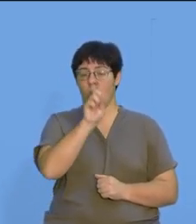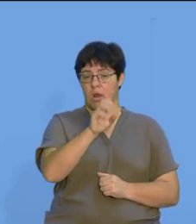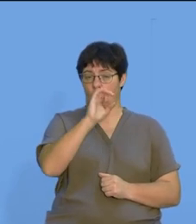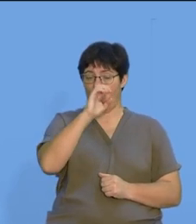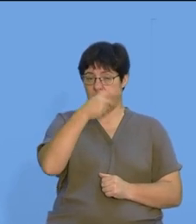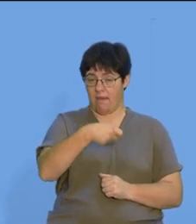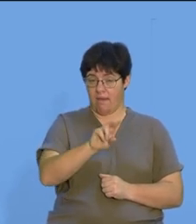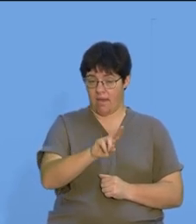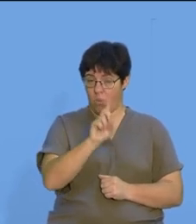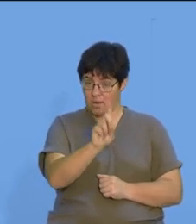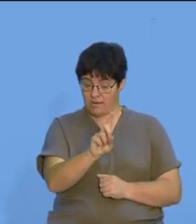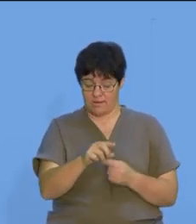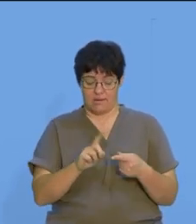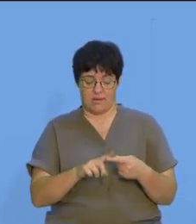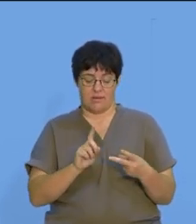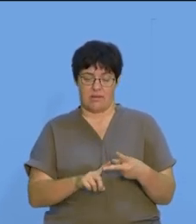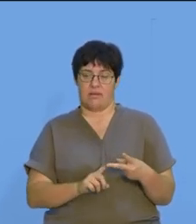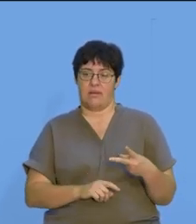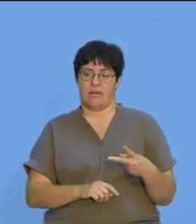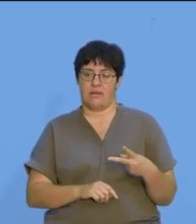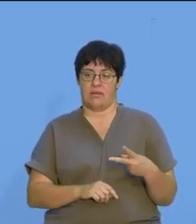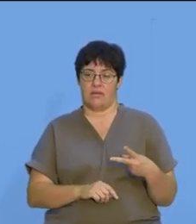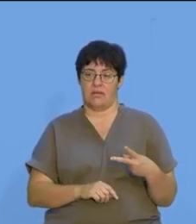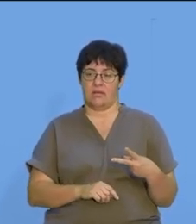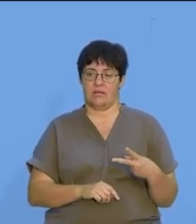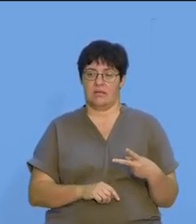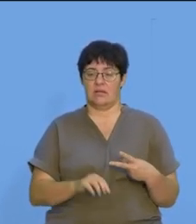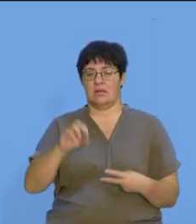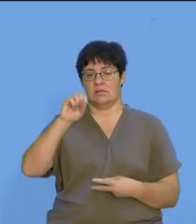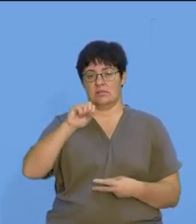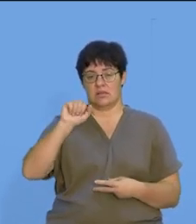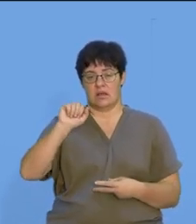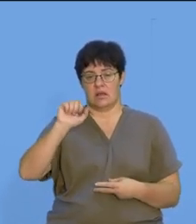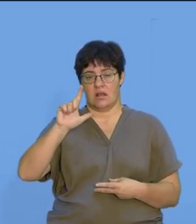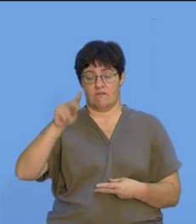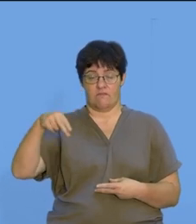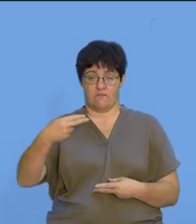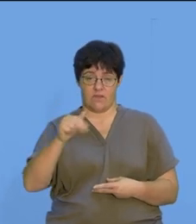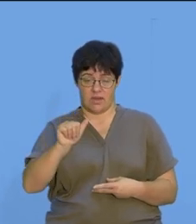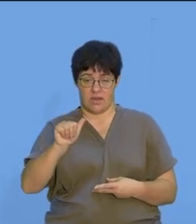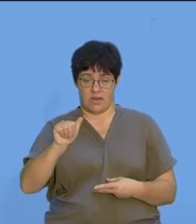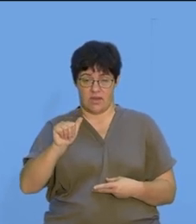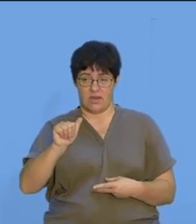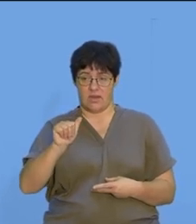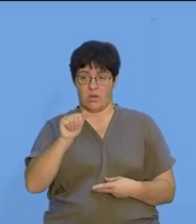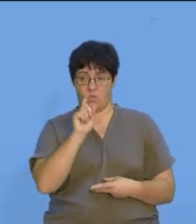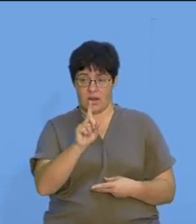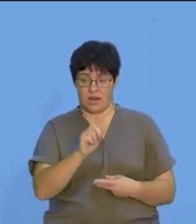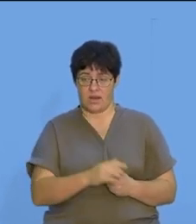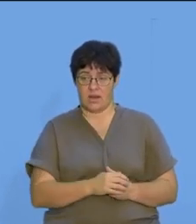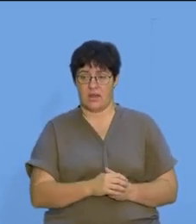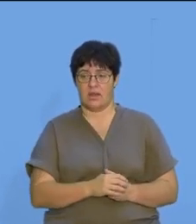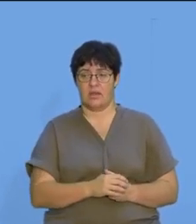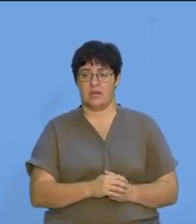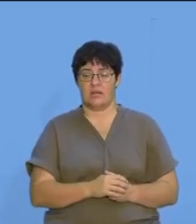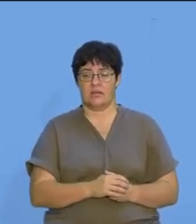of 1 copper atom, right? And then 1 sulfur atom, and